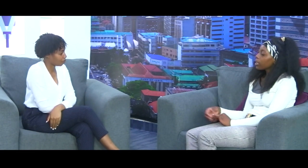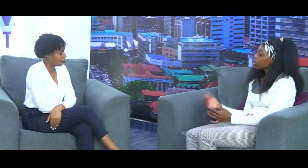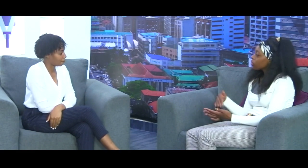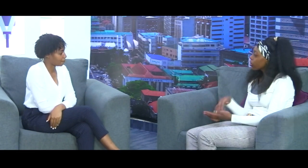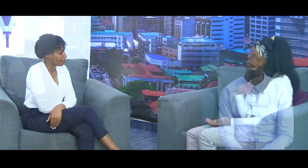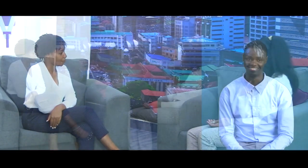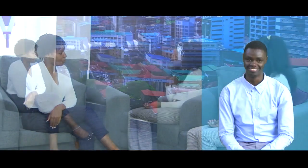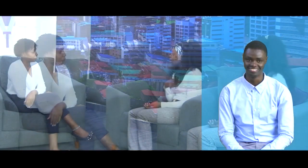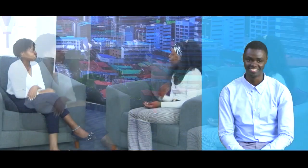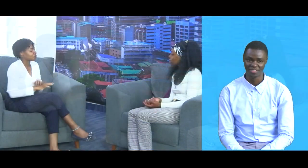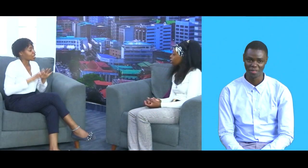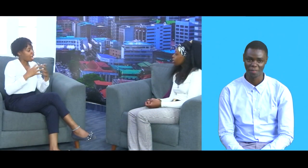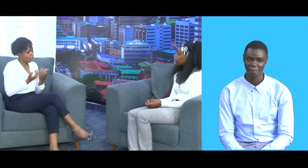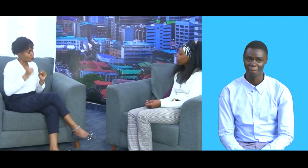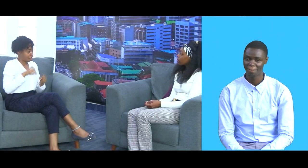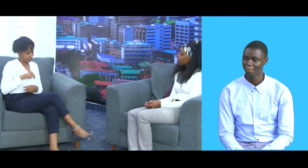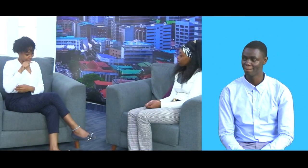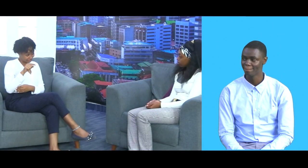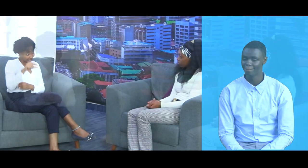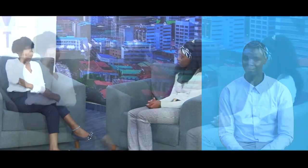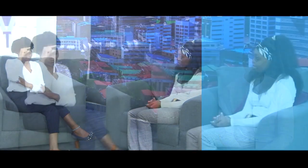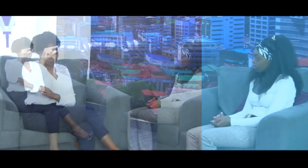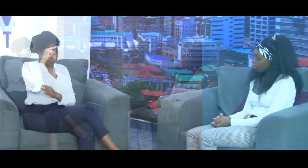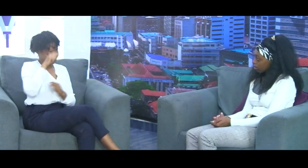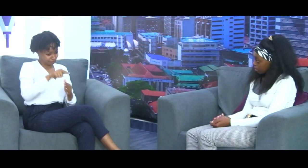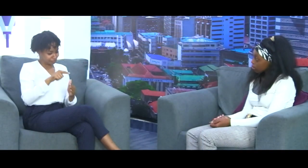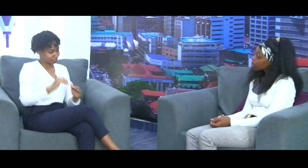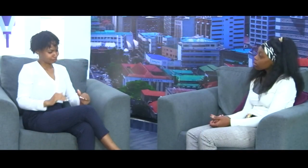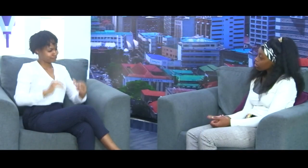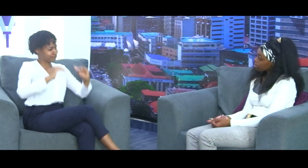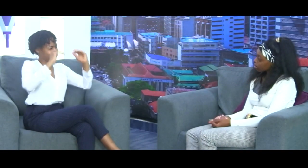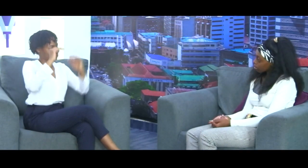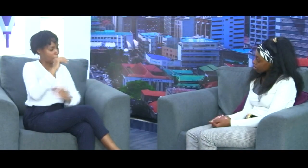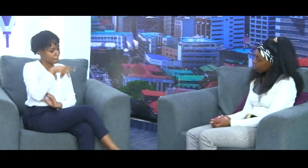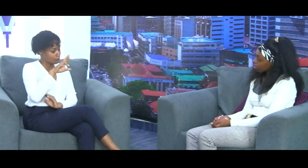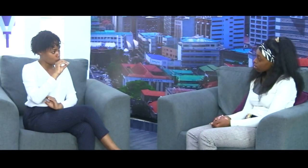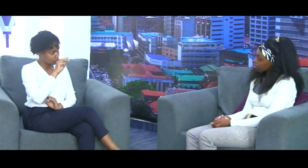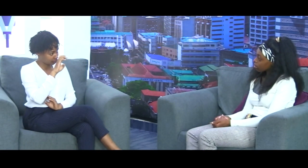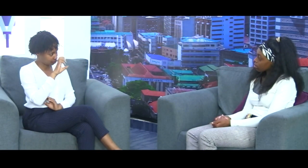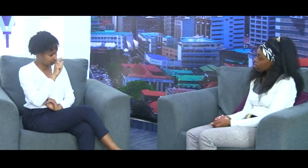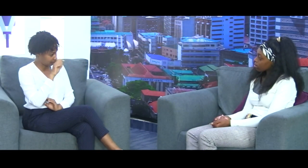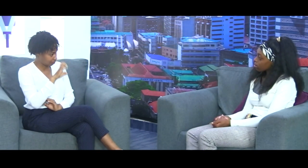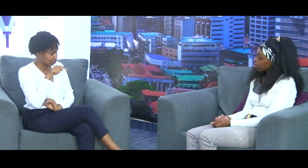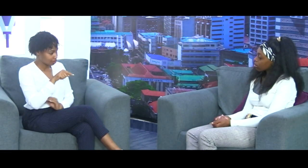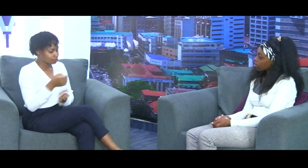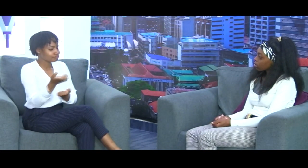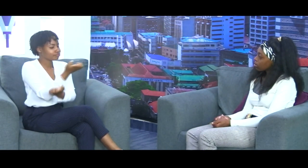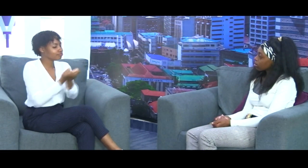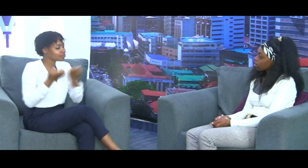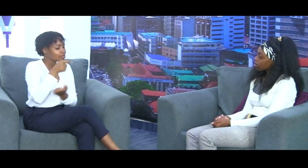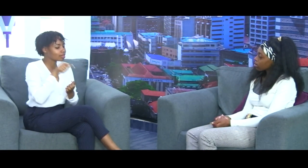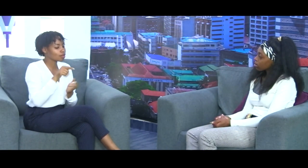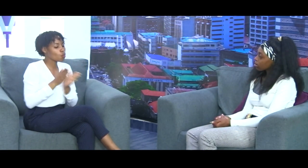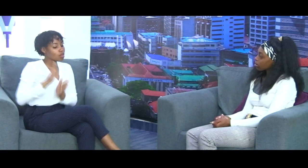Come again, sorry. How can the government improve